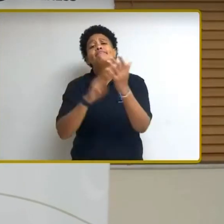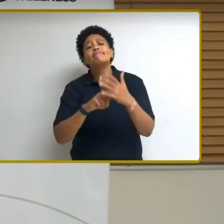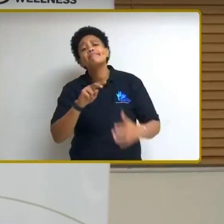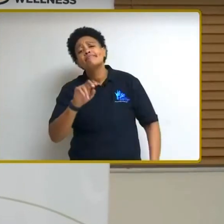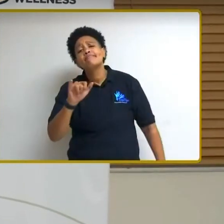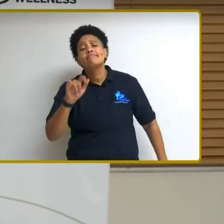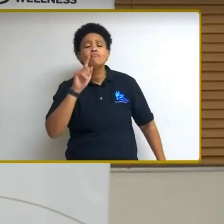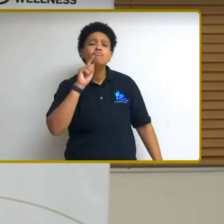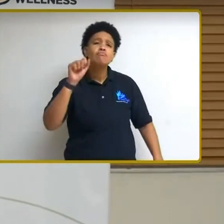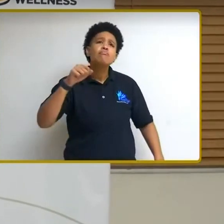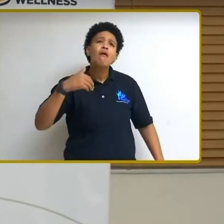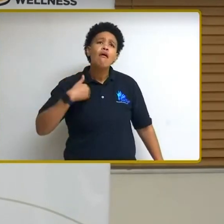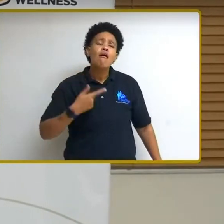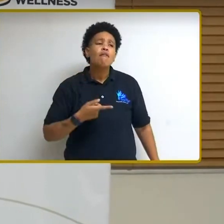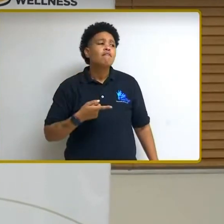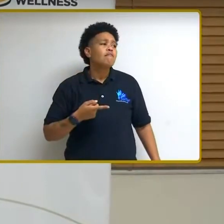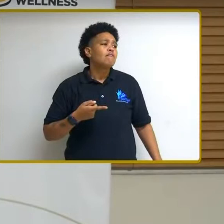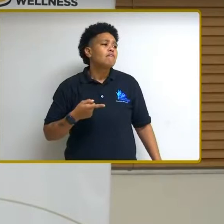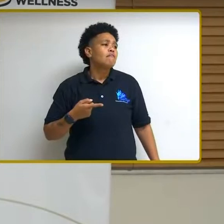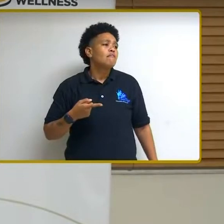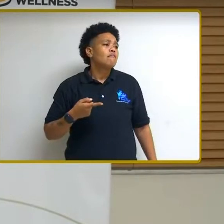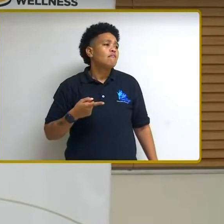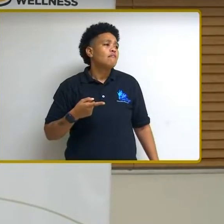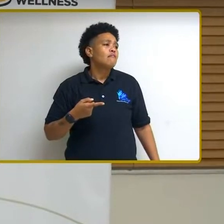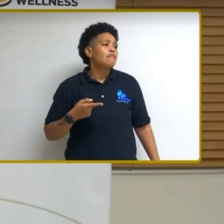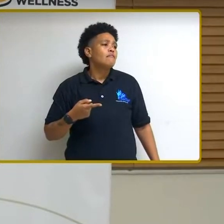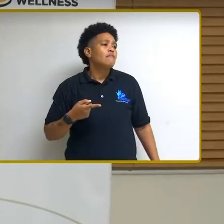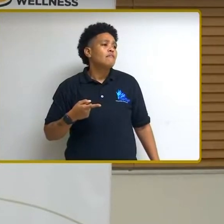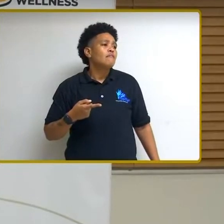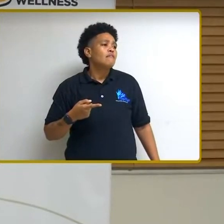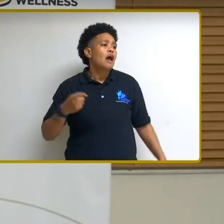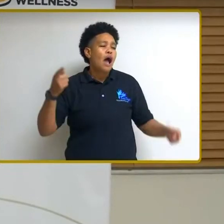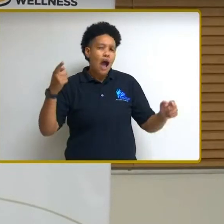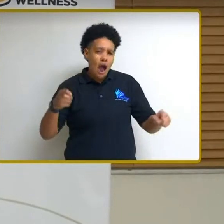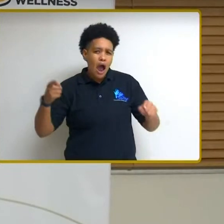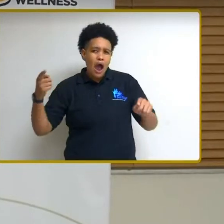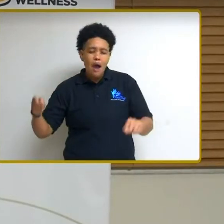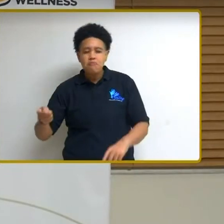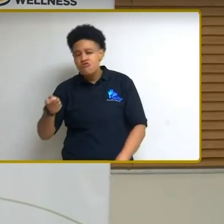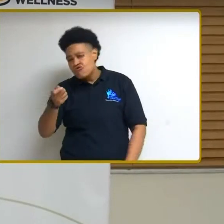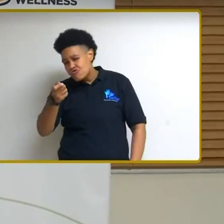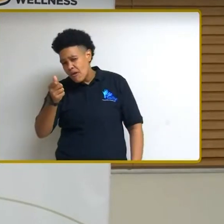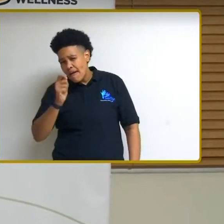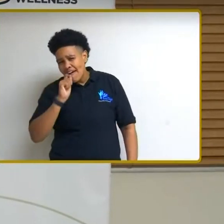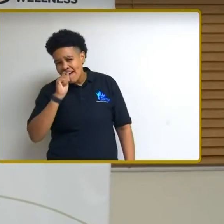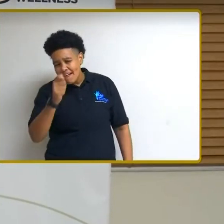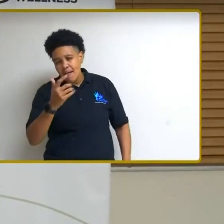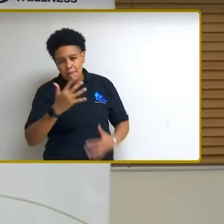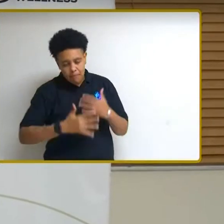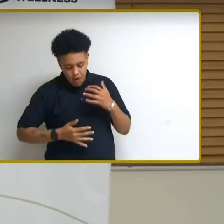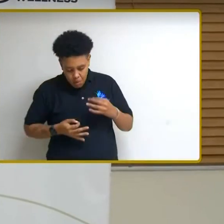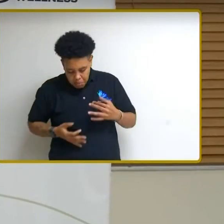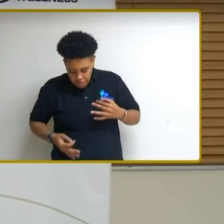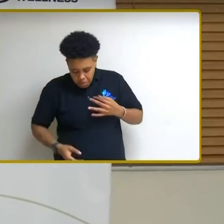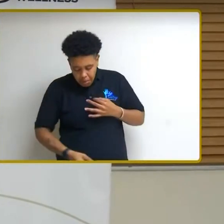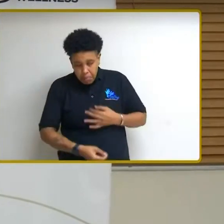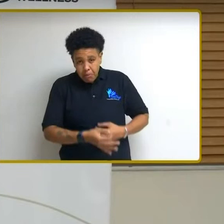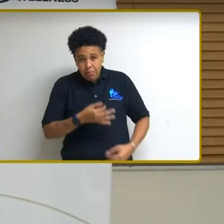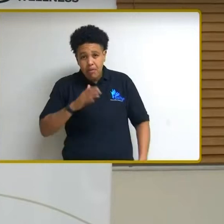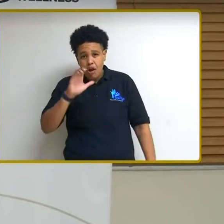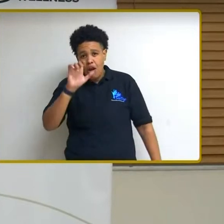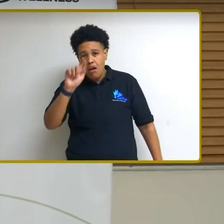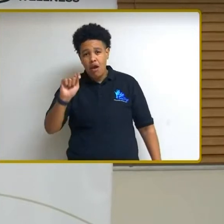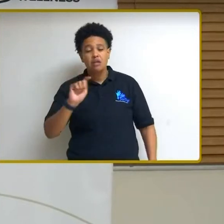recognized to be these incidents of rare blood clots associated with low